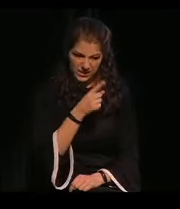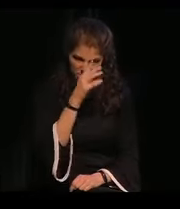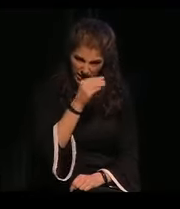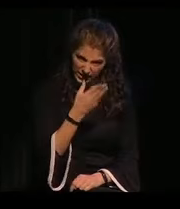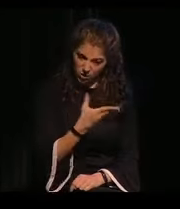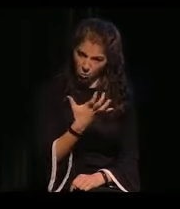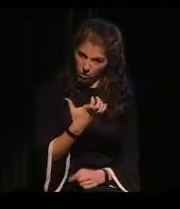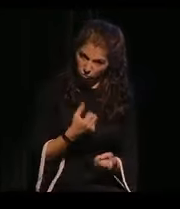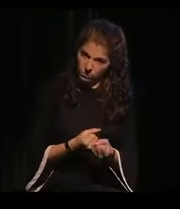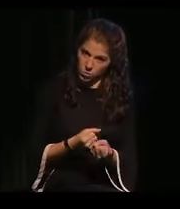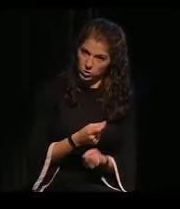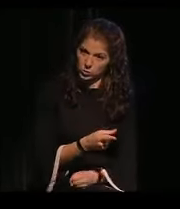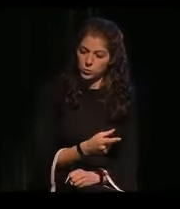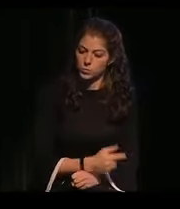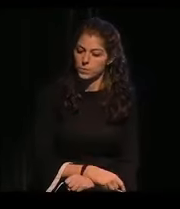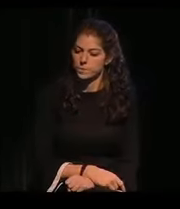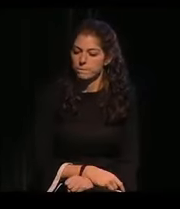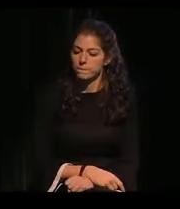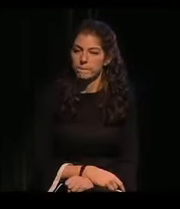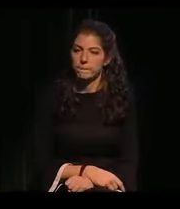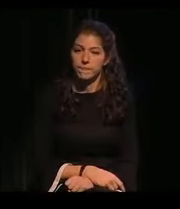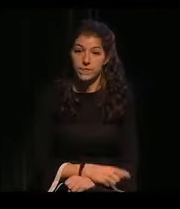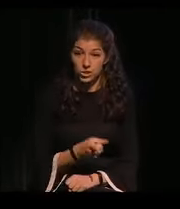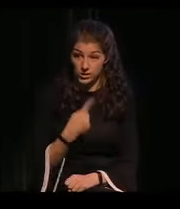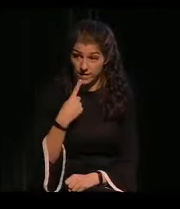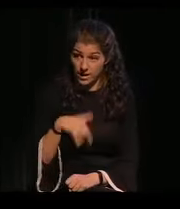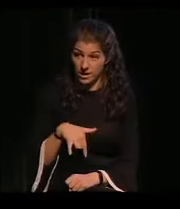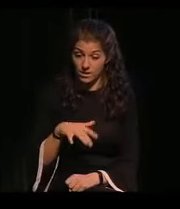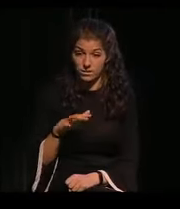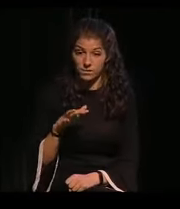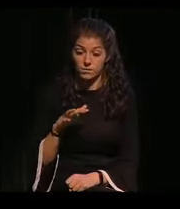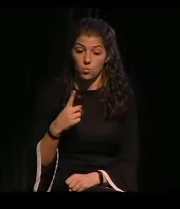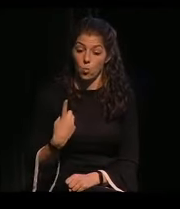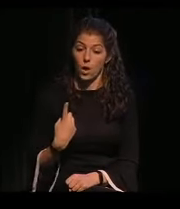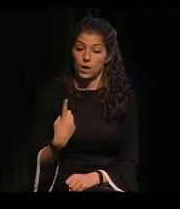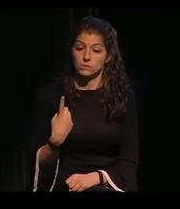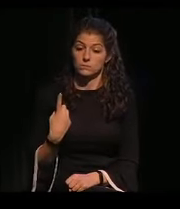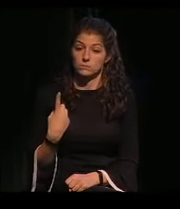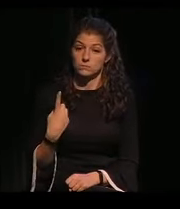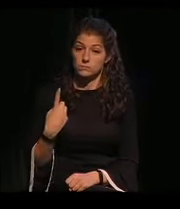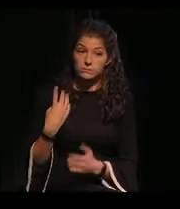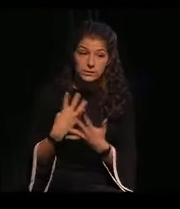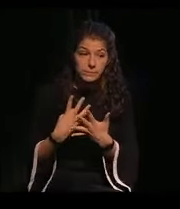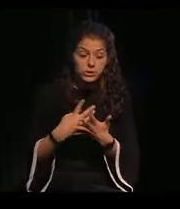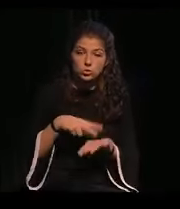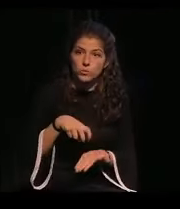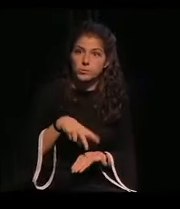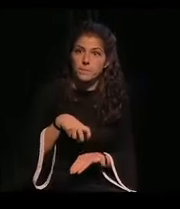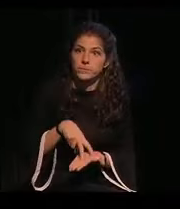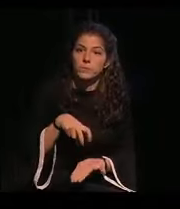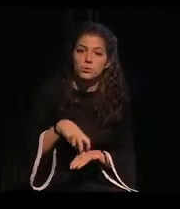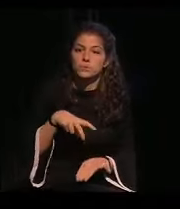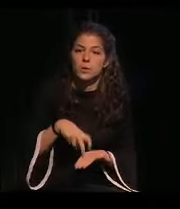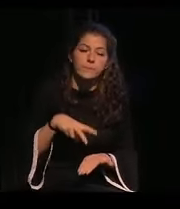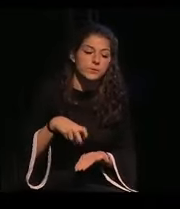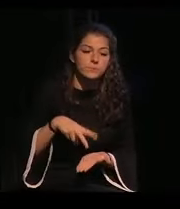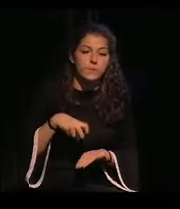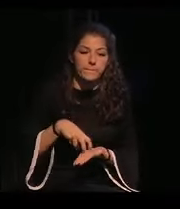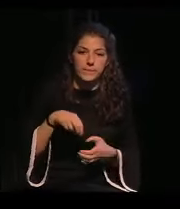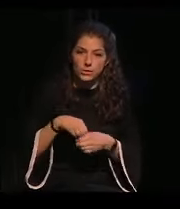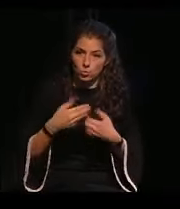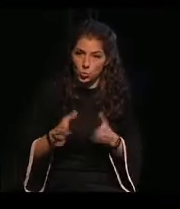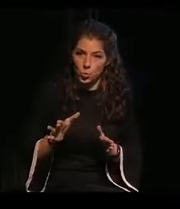here and wants to be of support to you. And when she said that, one of the inmates started jumping up and down in the